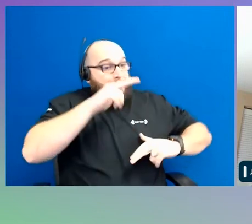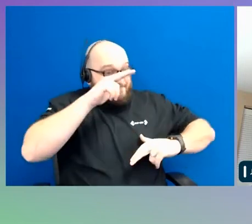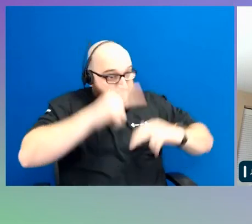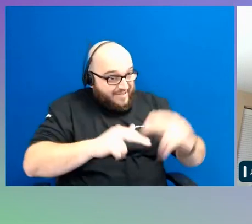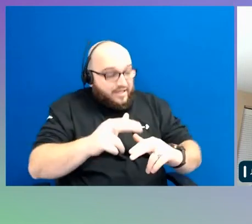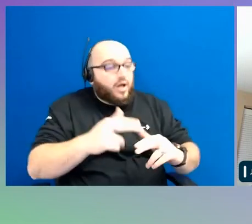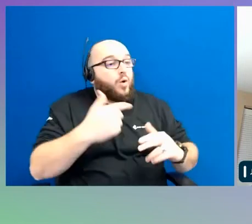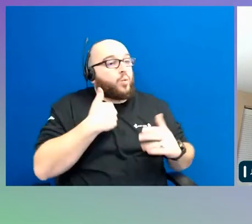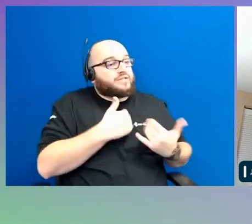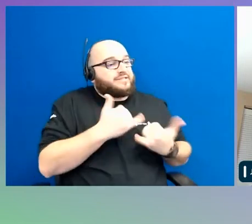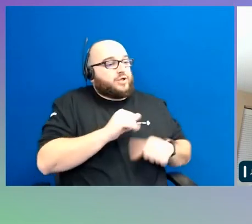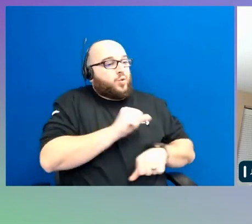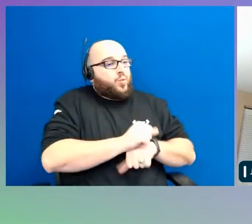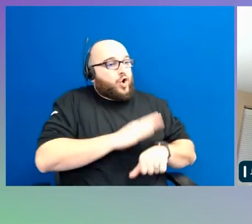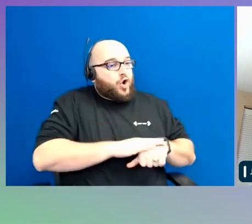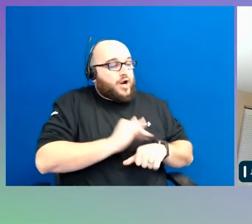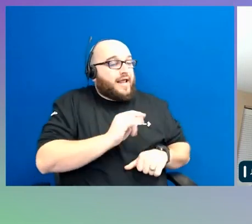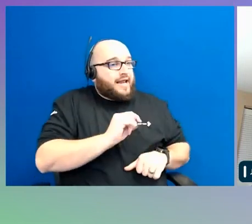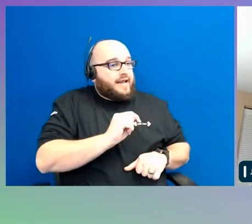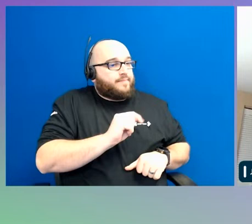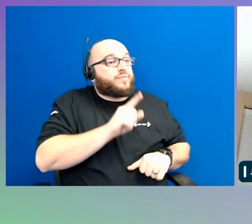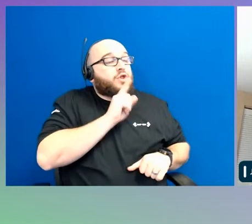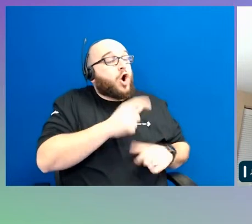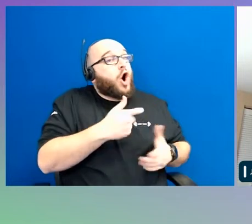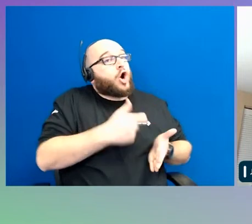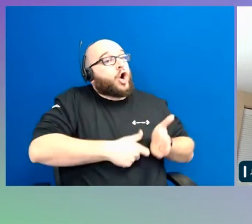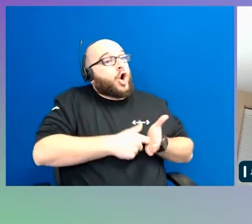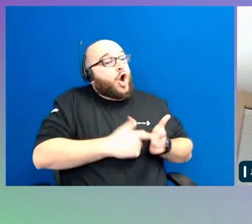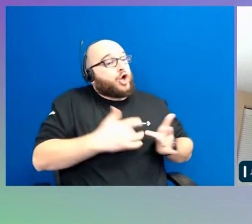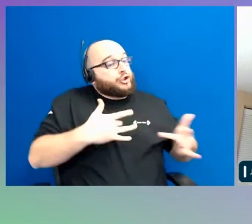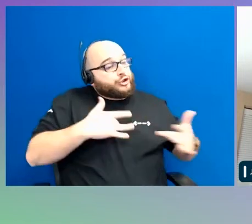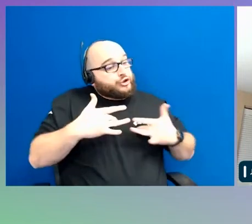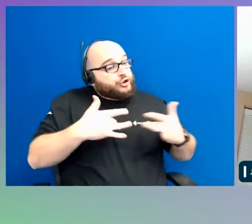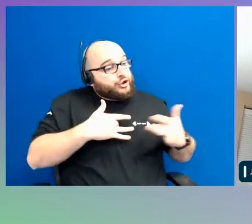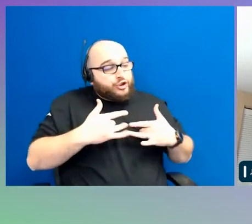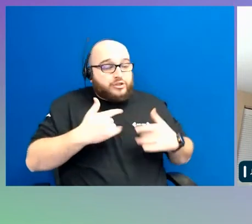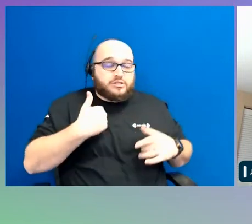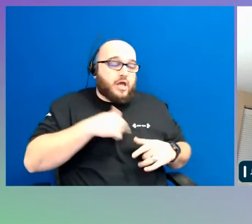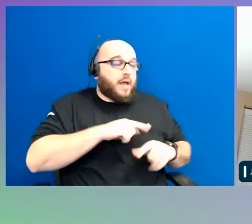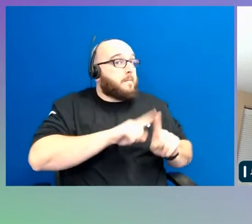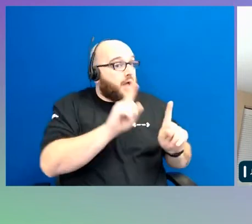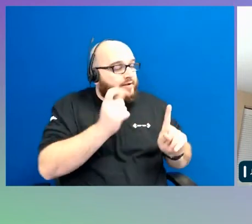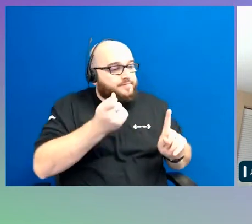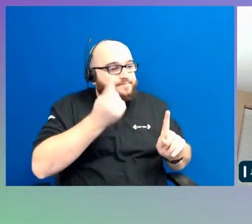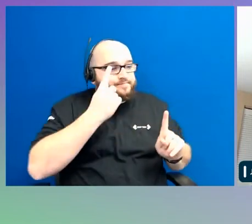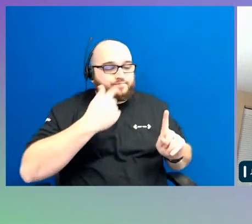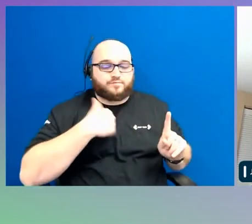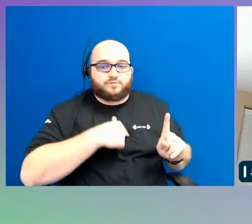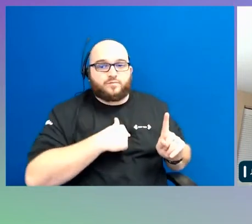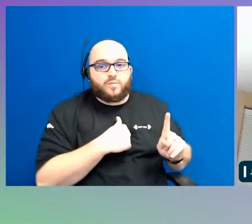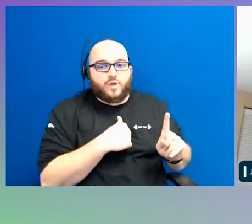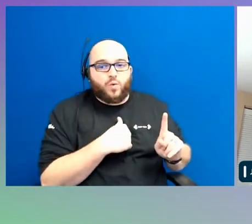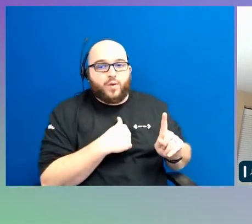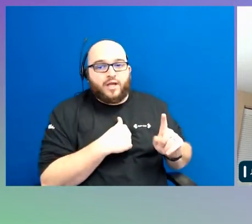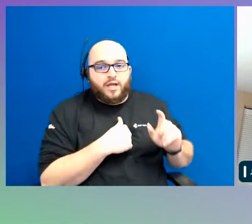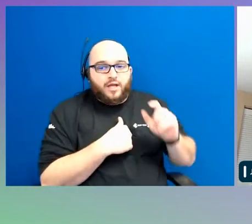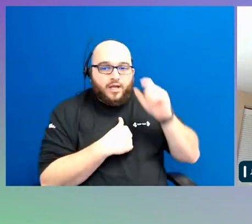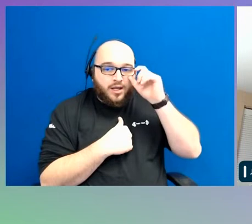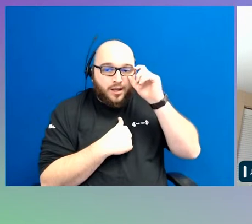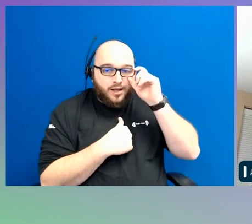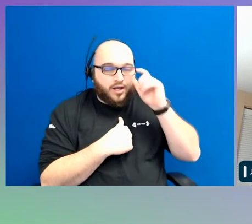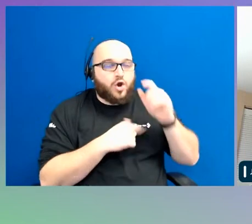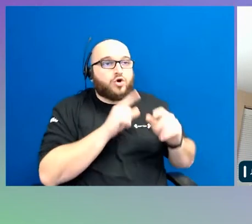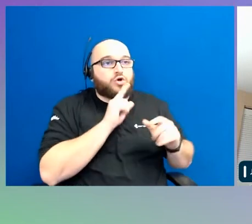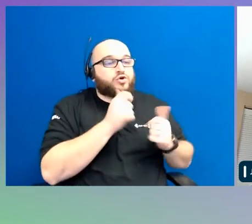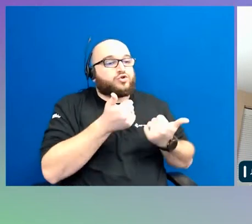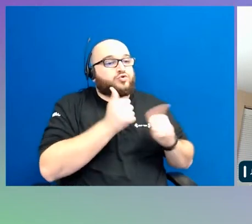concerns. Just, you know, me talking with researchers, we have not got this. We haven't. We're trying to build